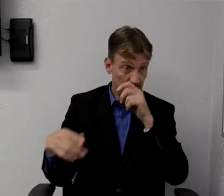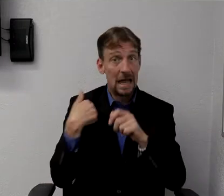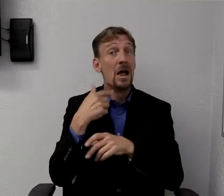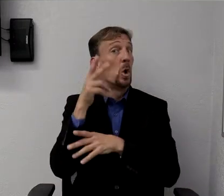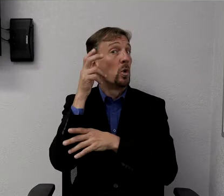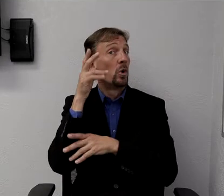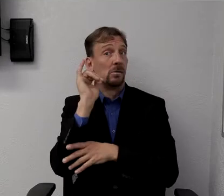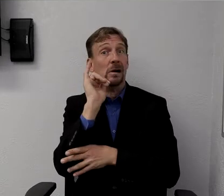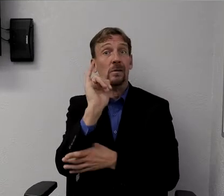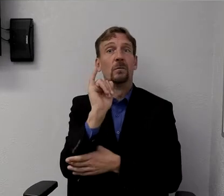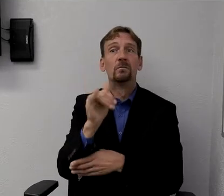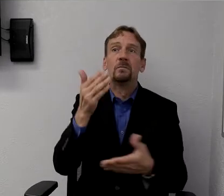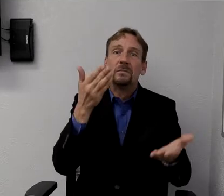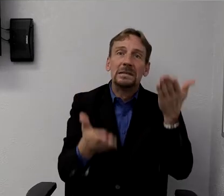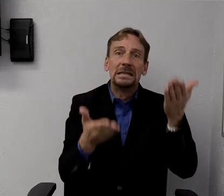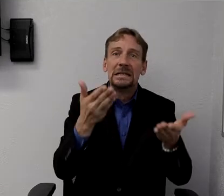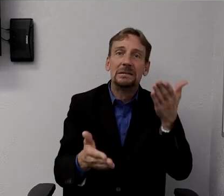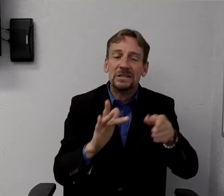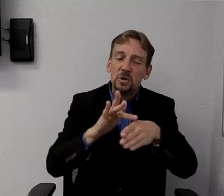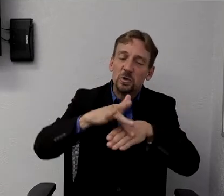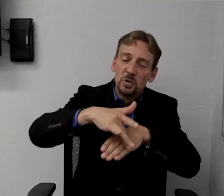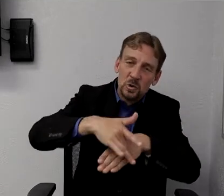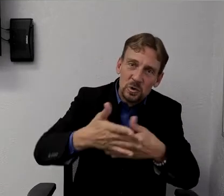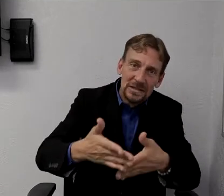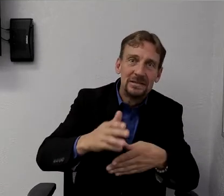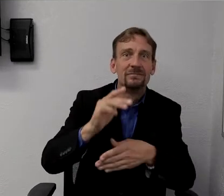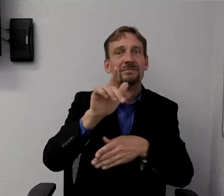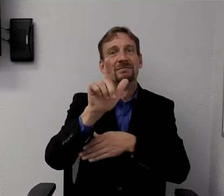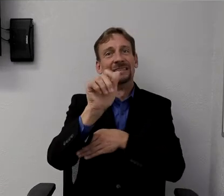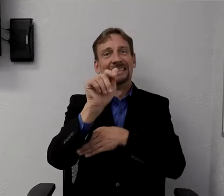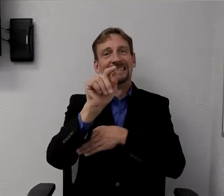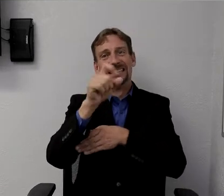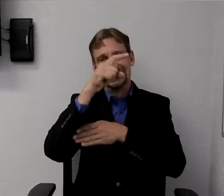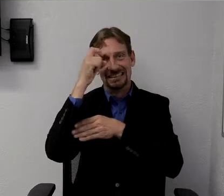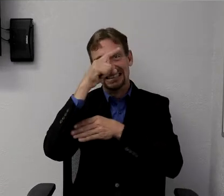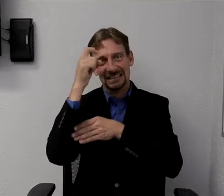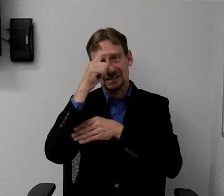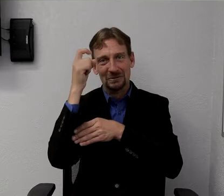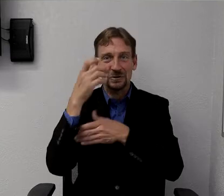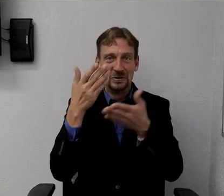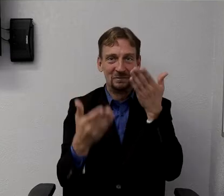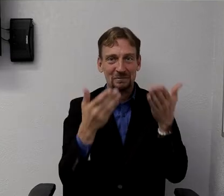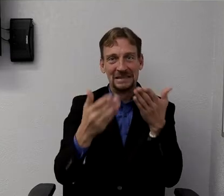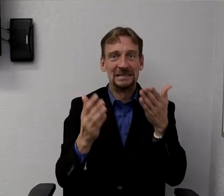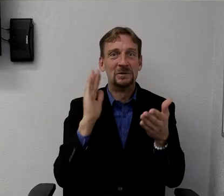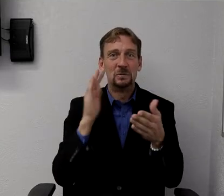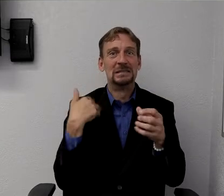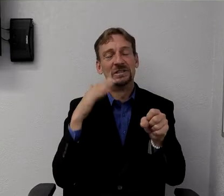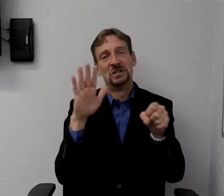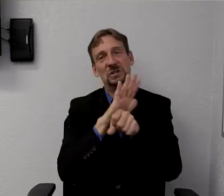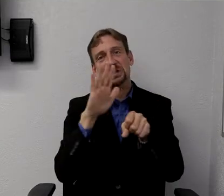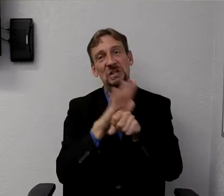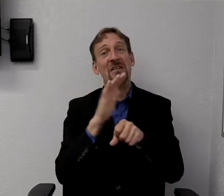that it would probably be at the earliest late summer before a vaccine would actually be mass produced and be